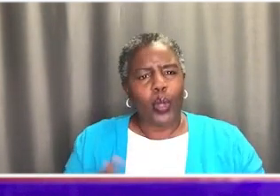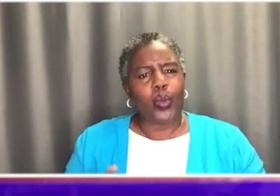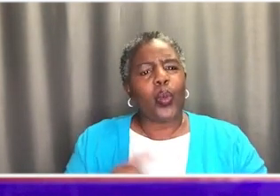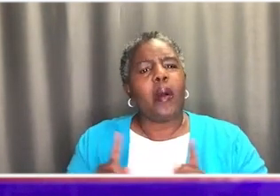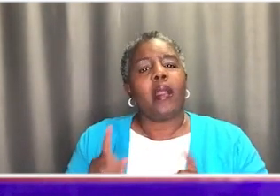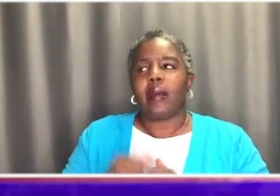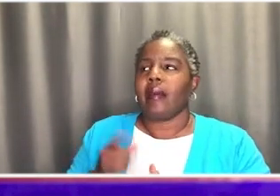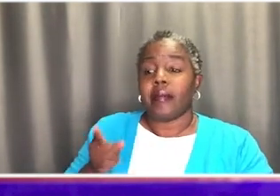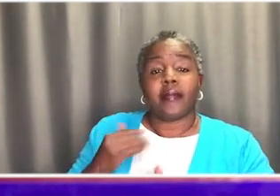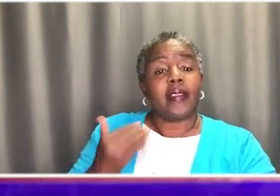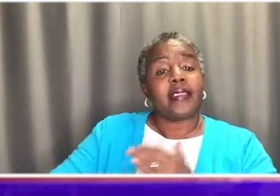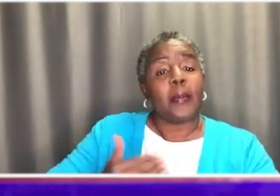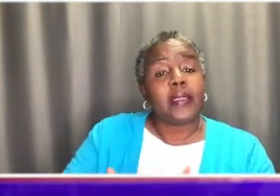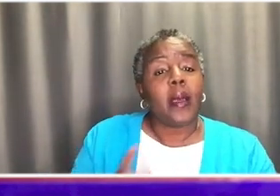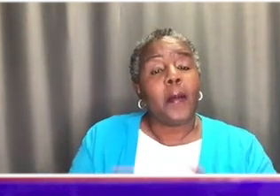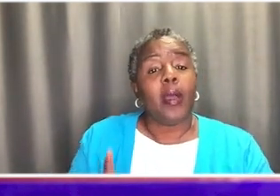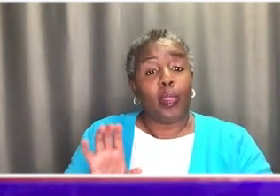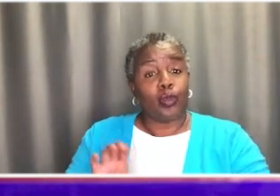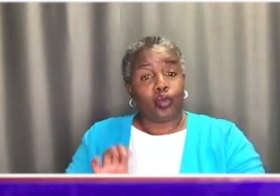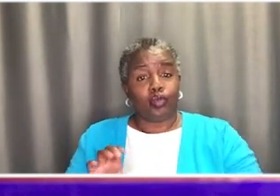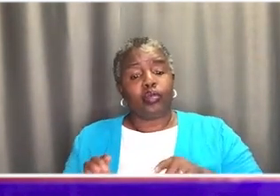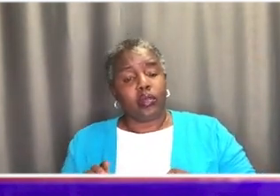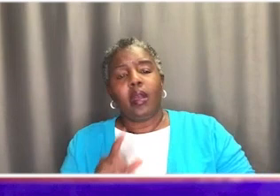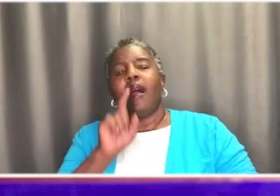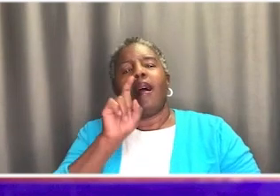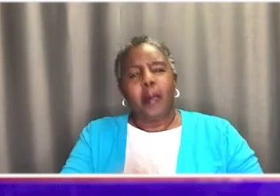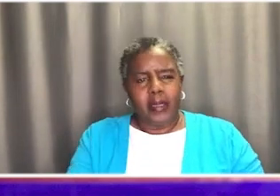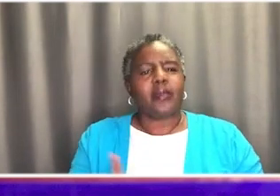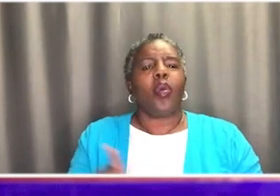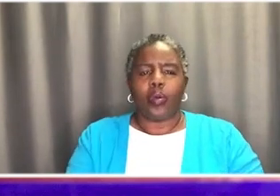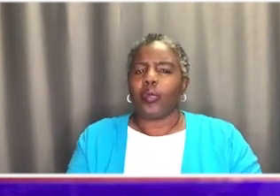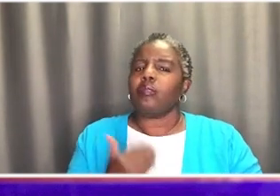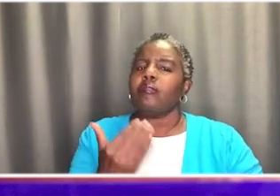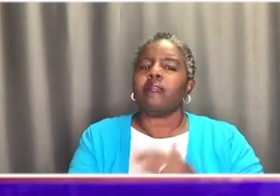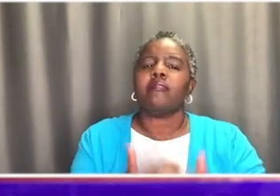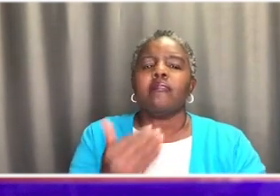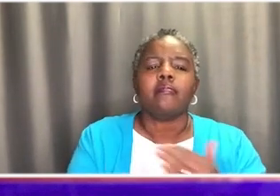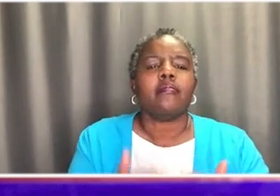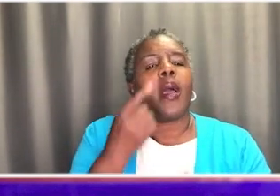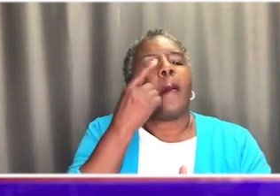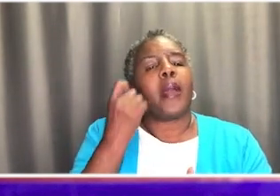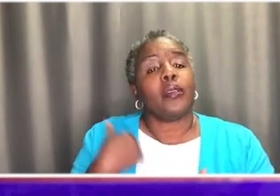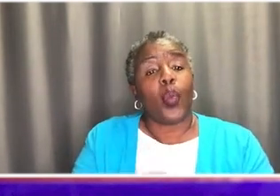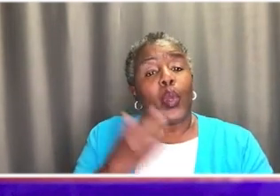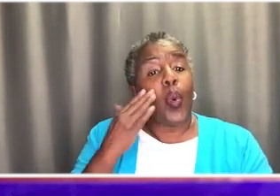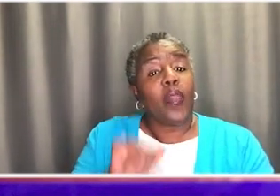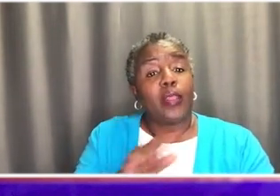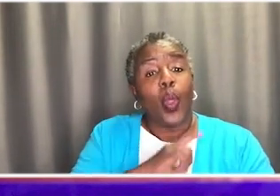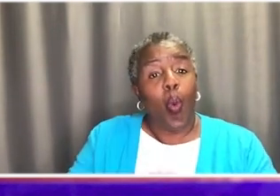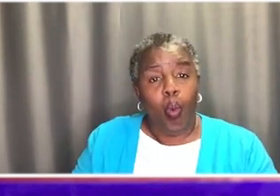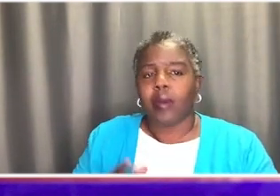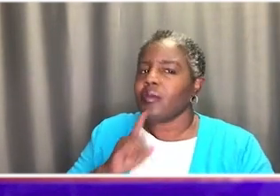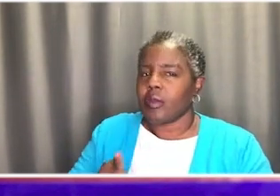take in the steps. However, the church must take the steps because we know that the Lord